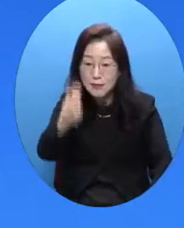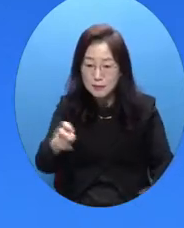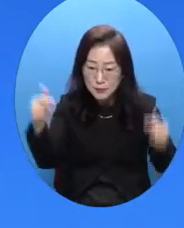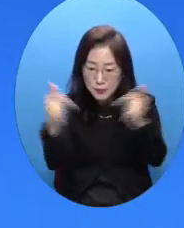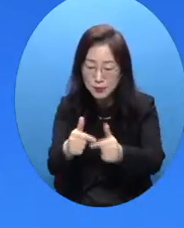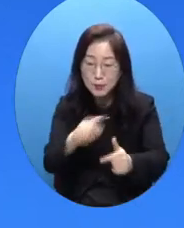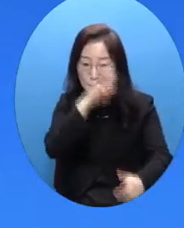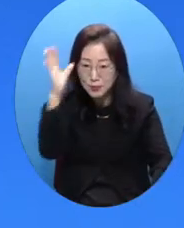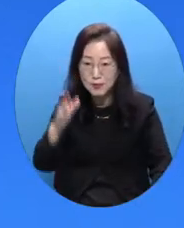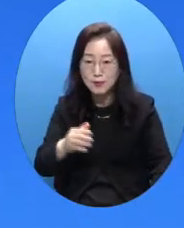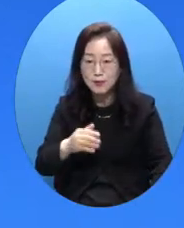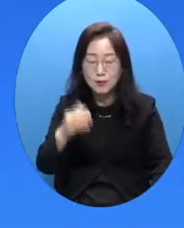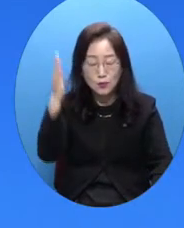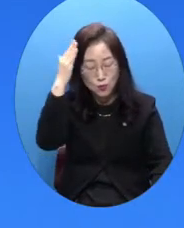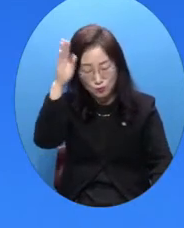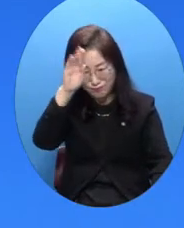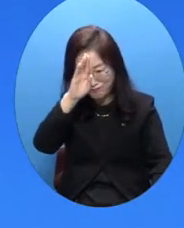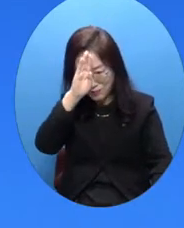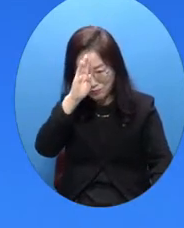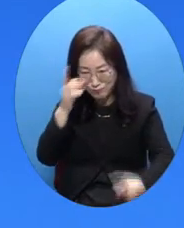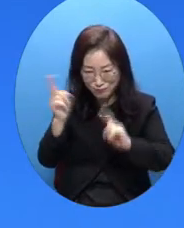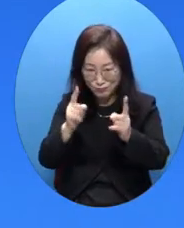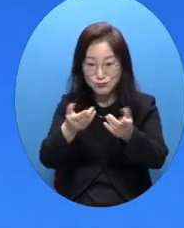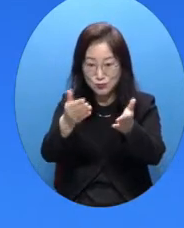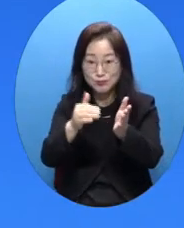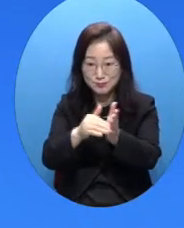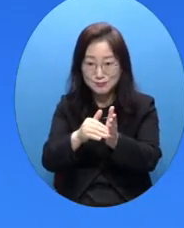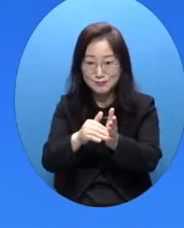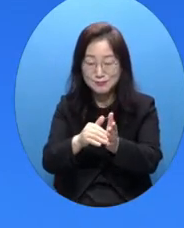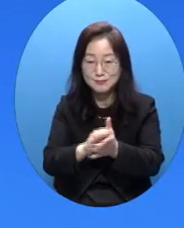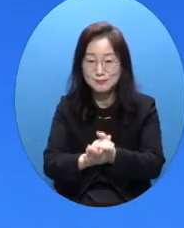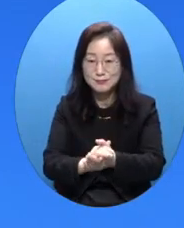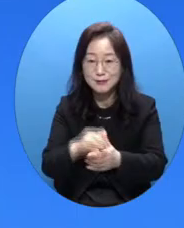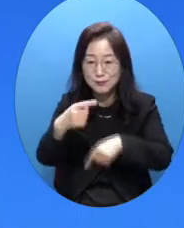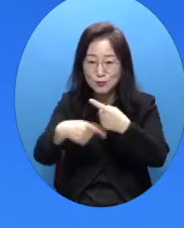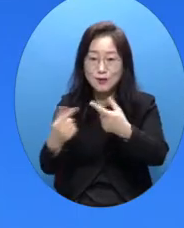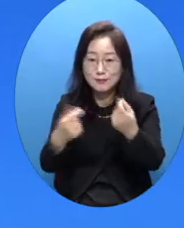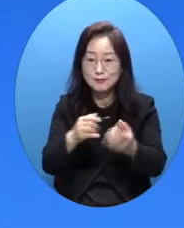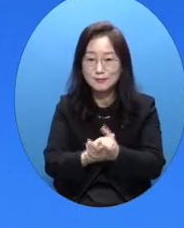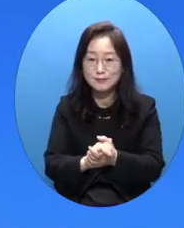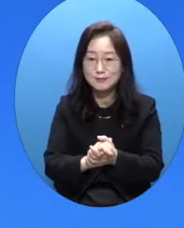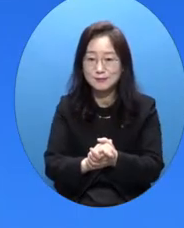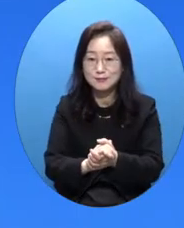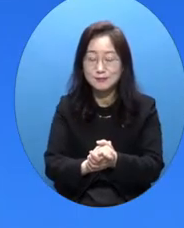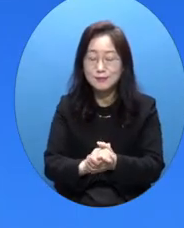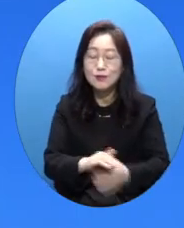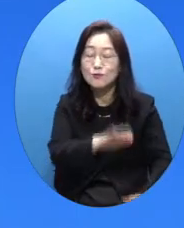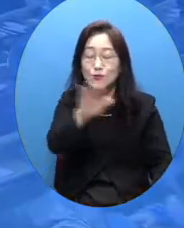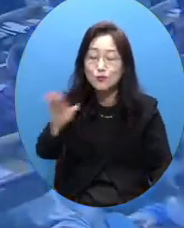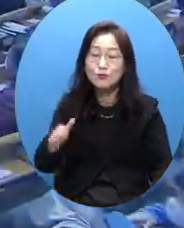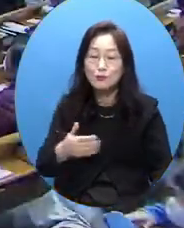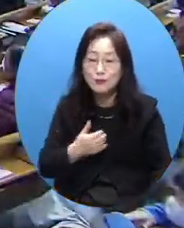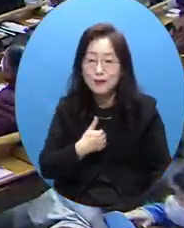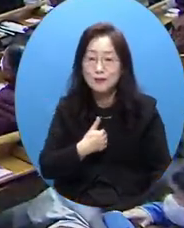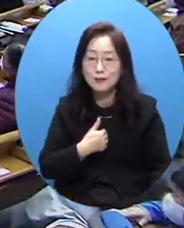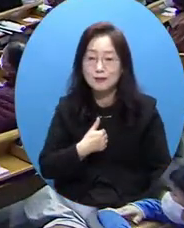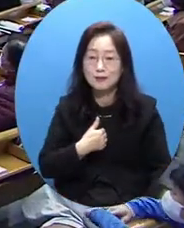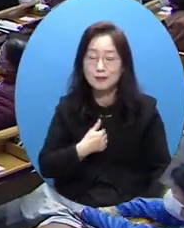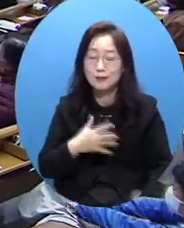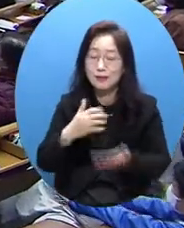cancer was completely cured when we pray our diseases will be healed please repeat after me